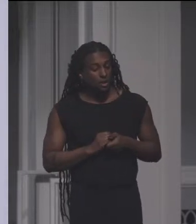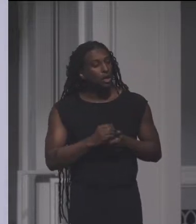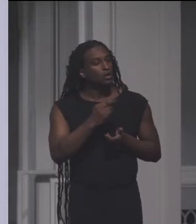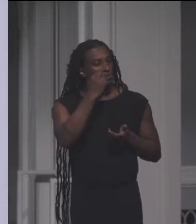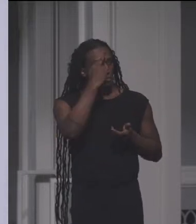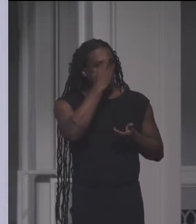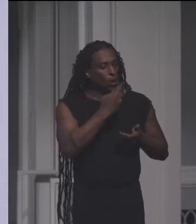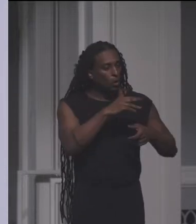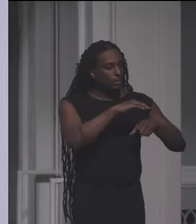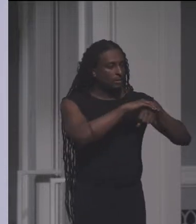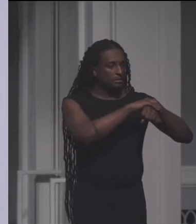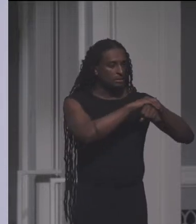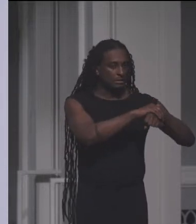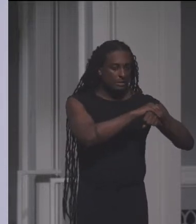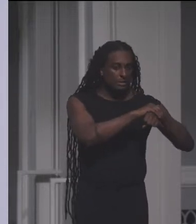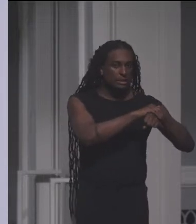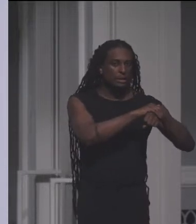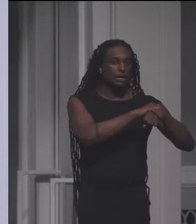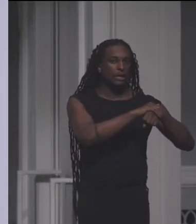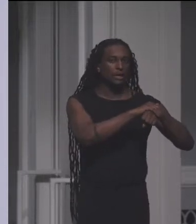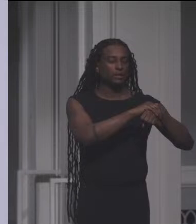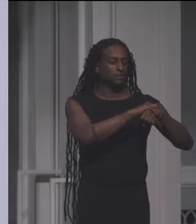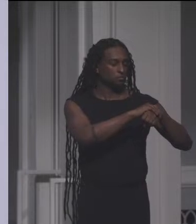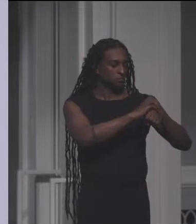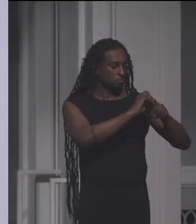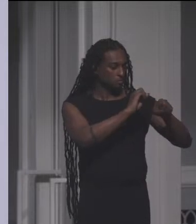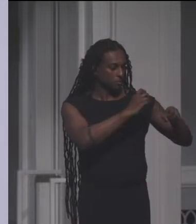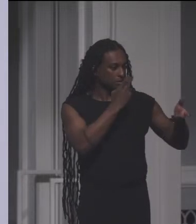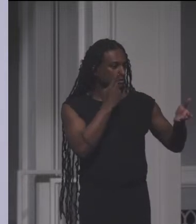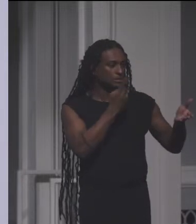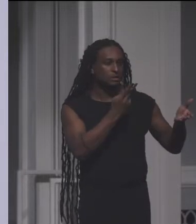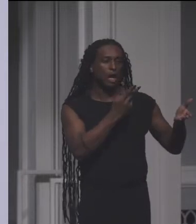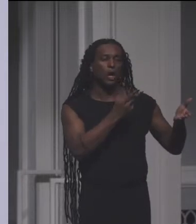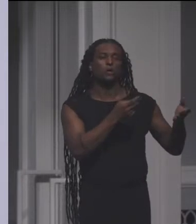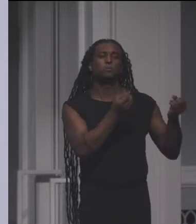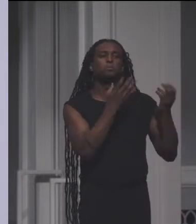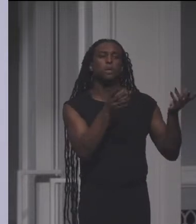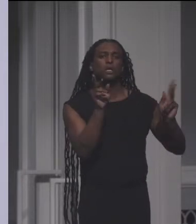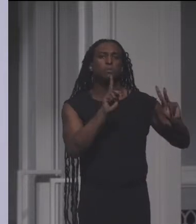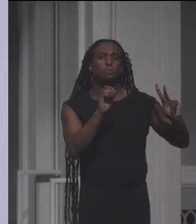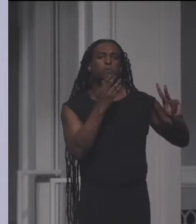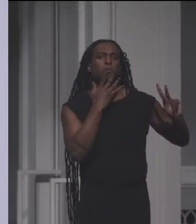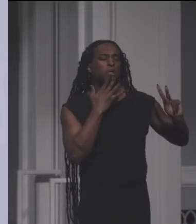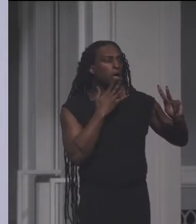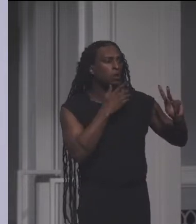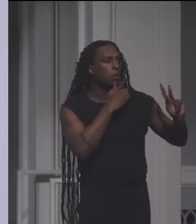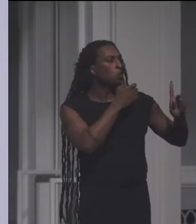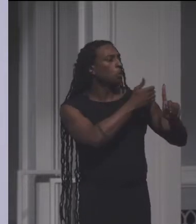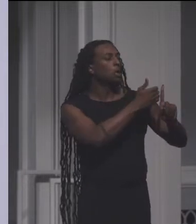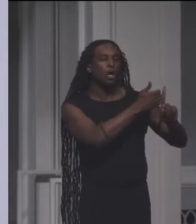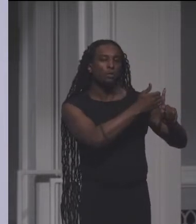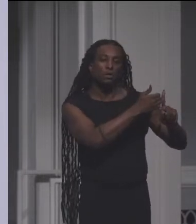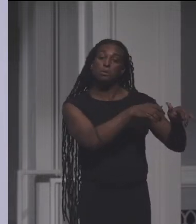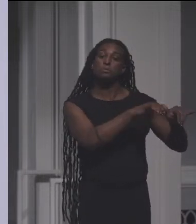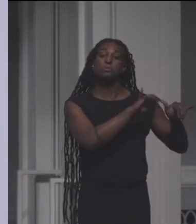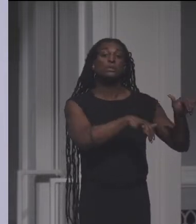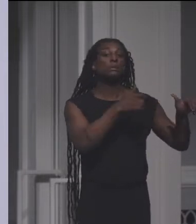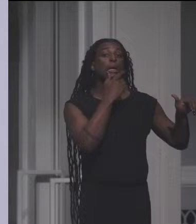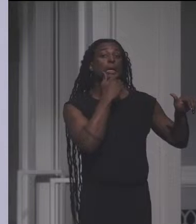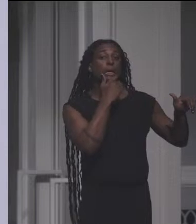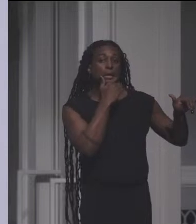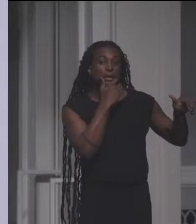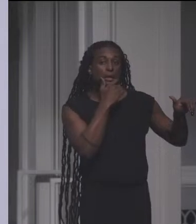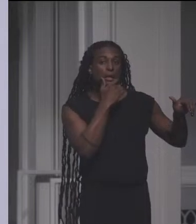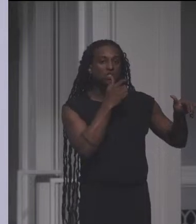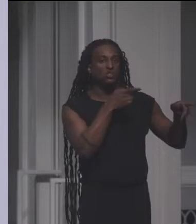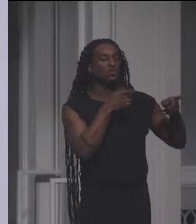where she has also demonstrated that there were many people of color in Rome who would have stayed in England as England moved into